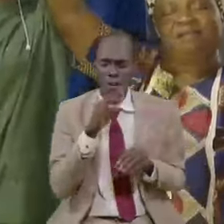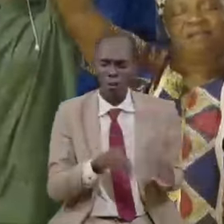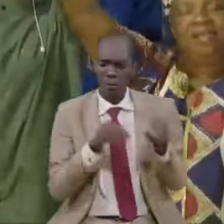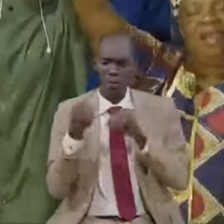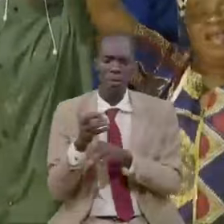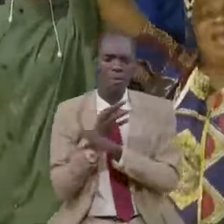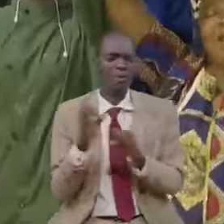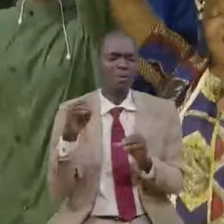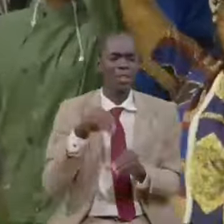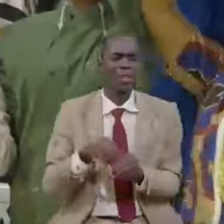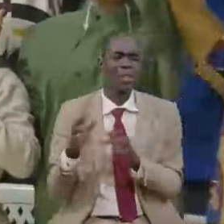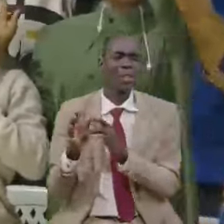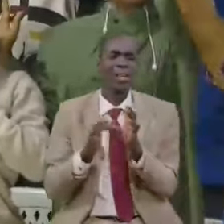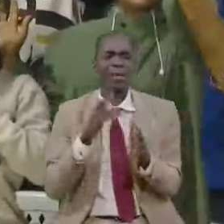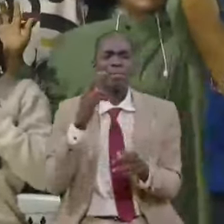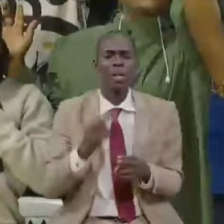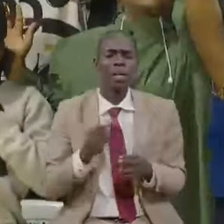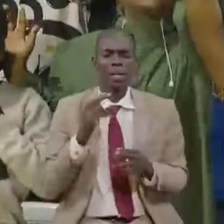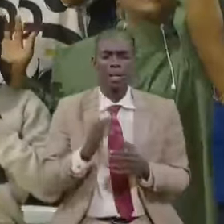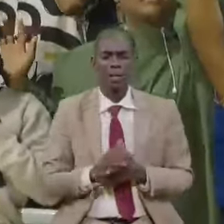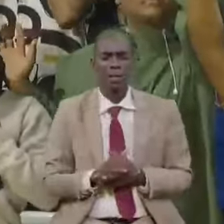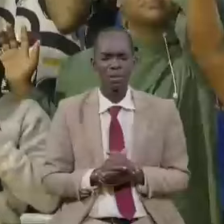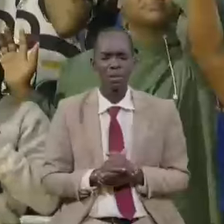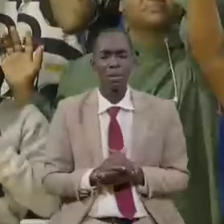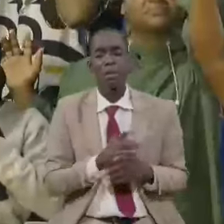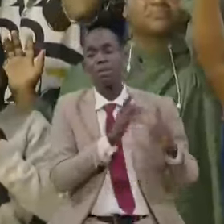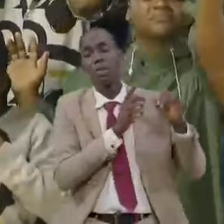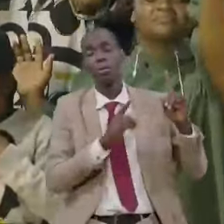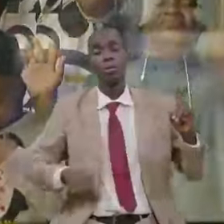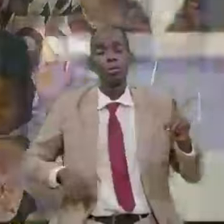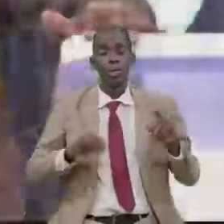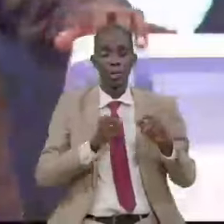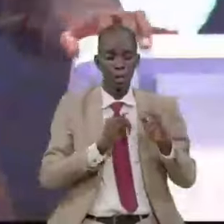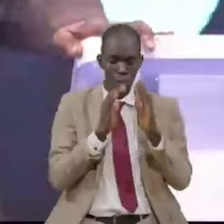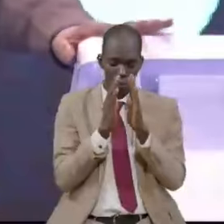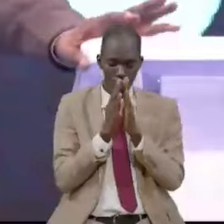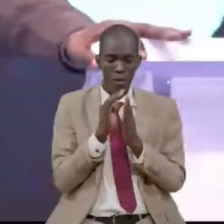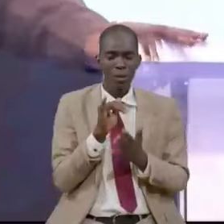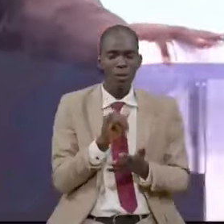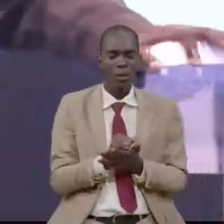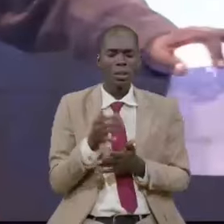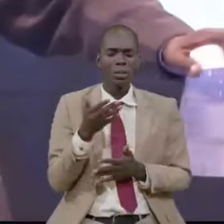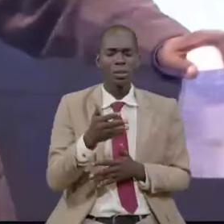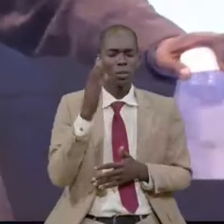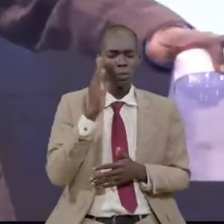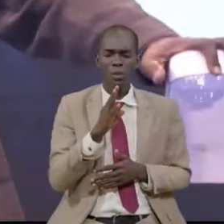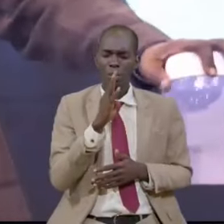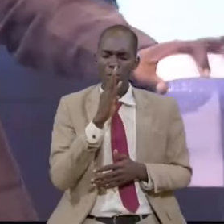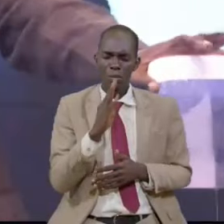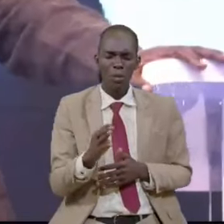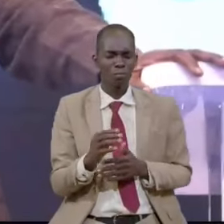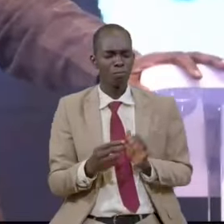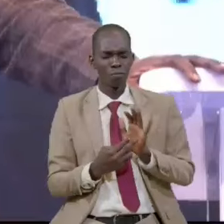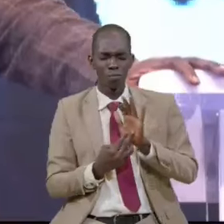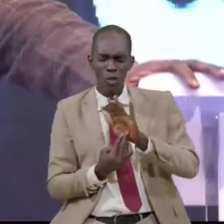Jesus' name. Lord, I pray there will be manifestation, demonstration, and